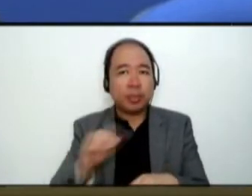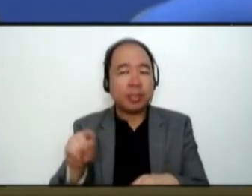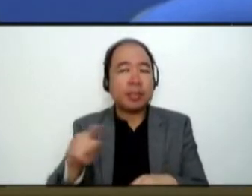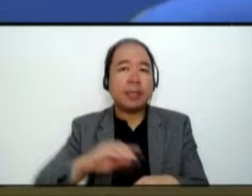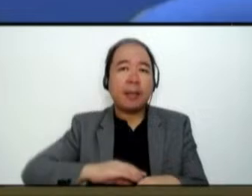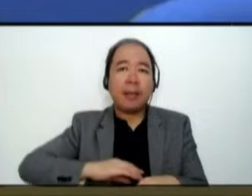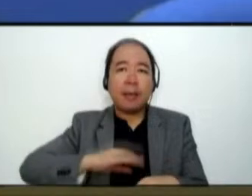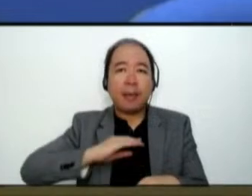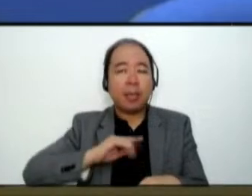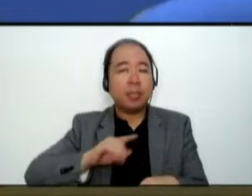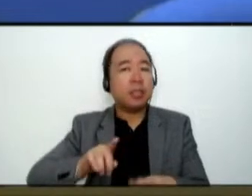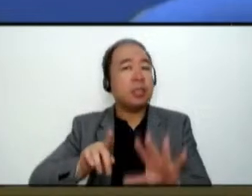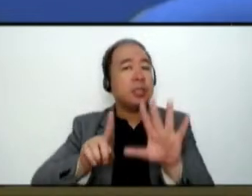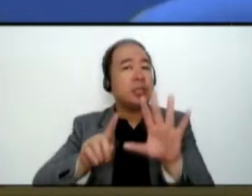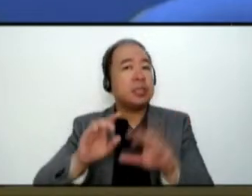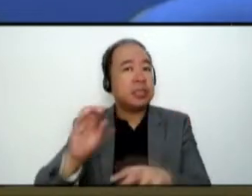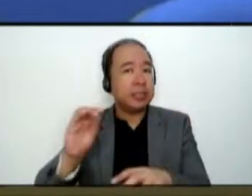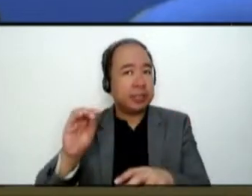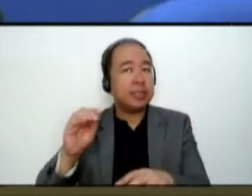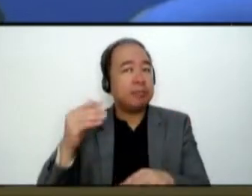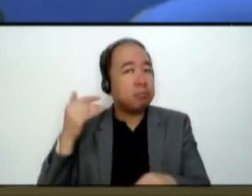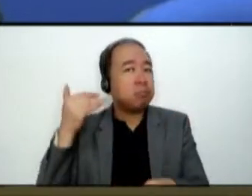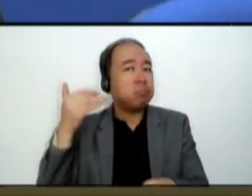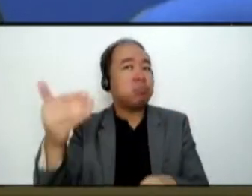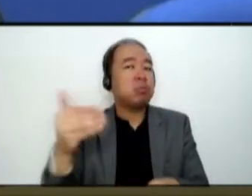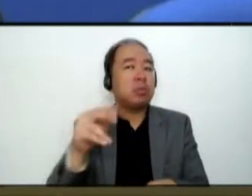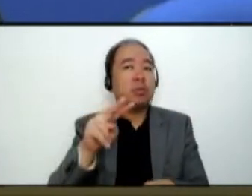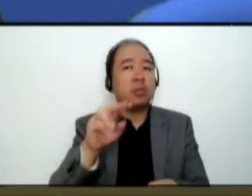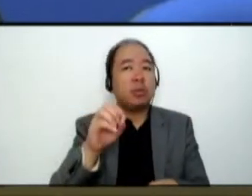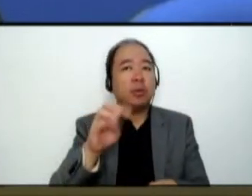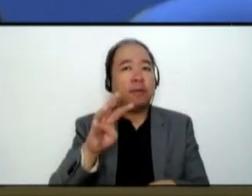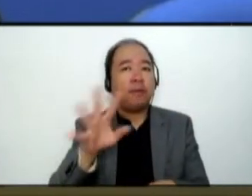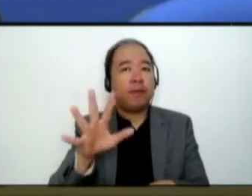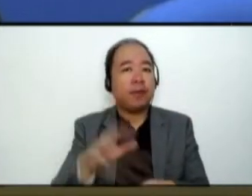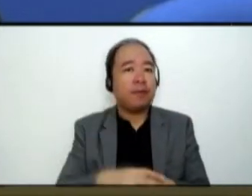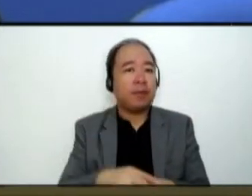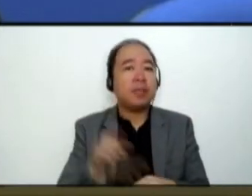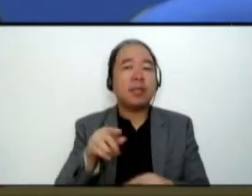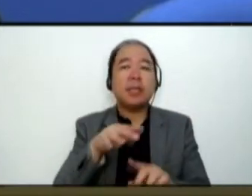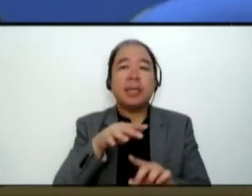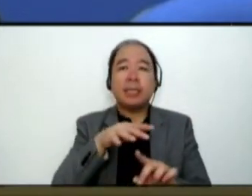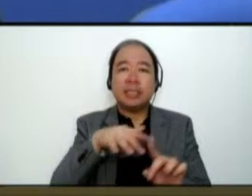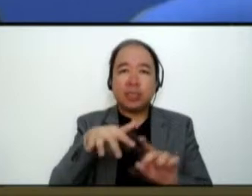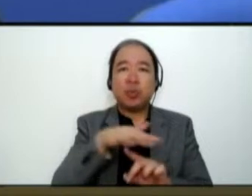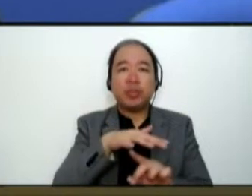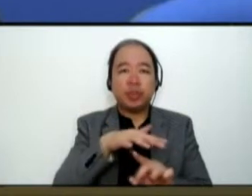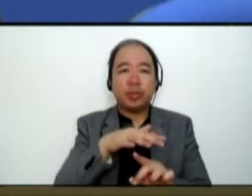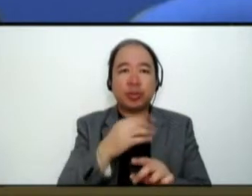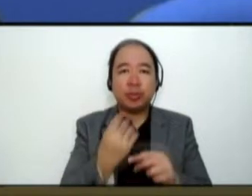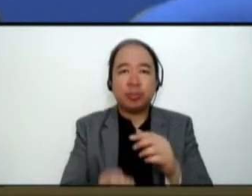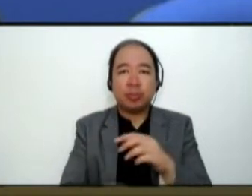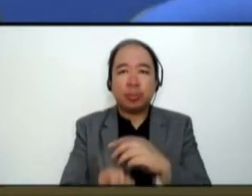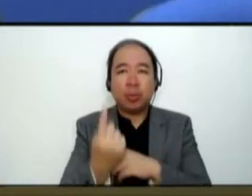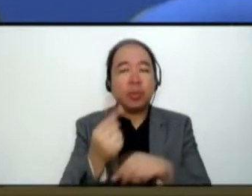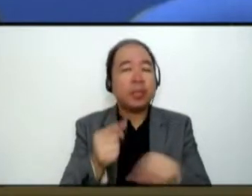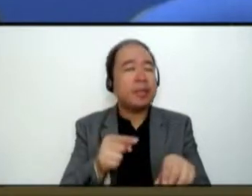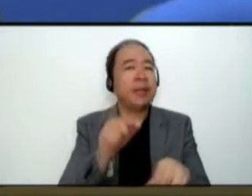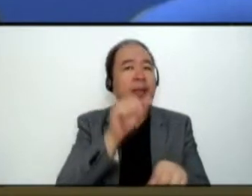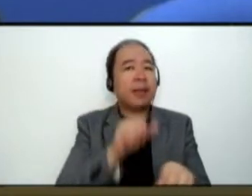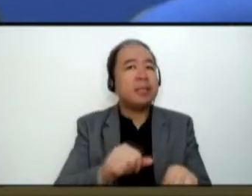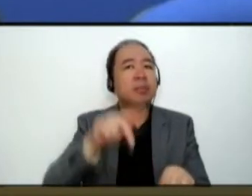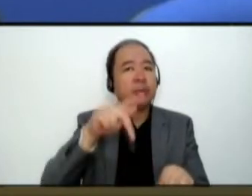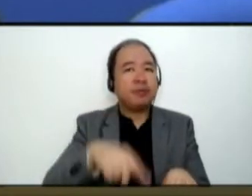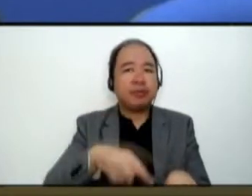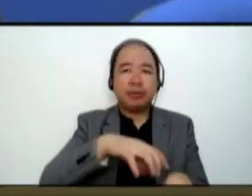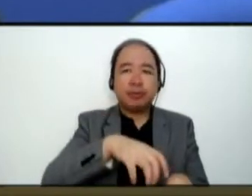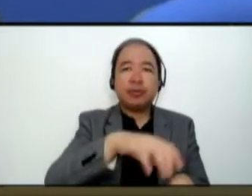in 2045. This condition will also take place in Asia-Pacific countries.